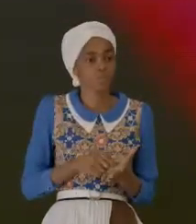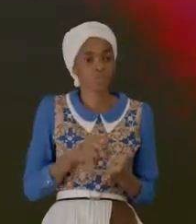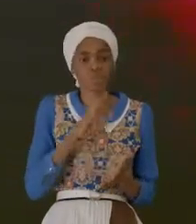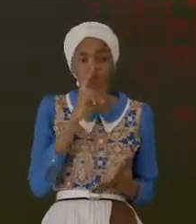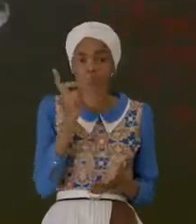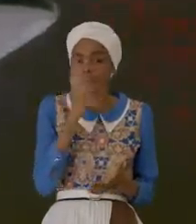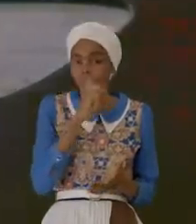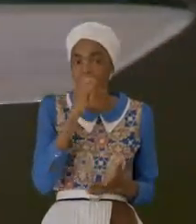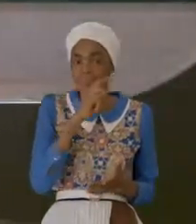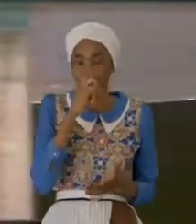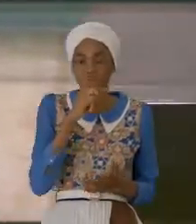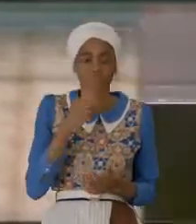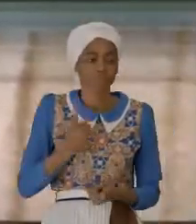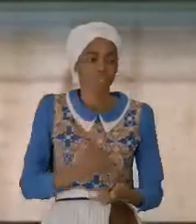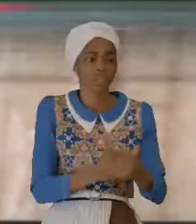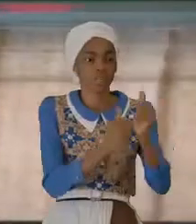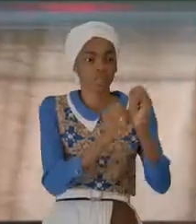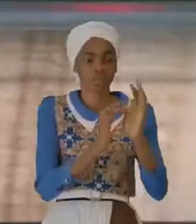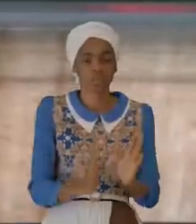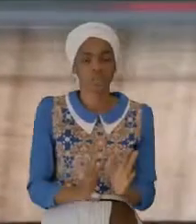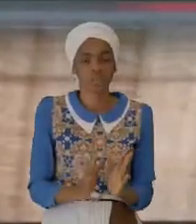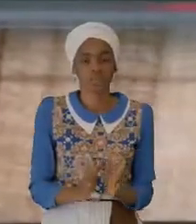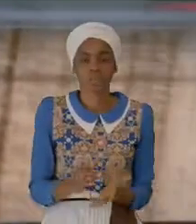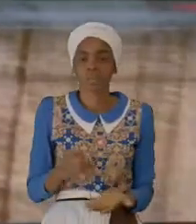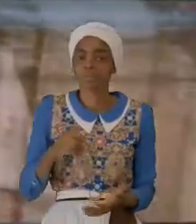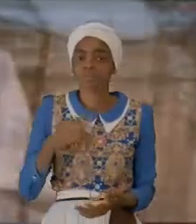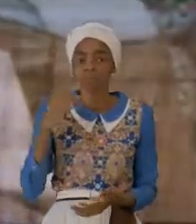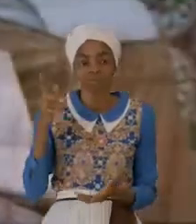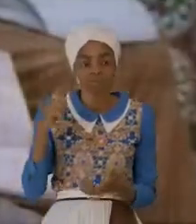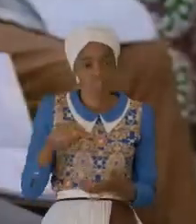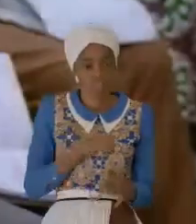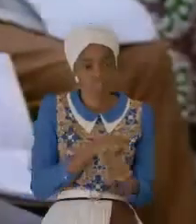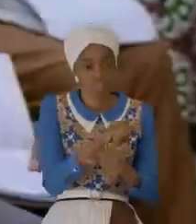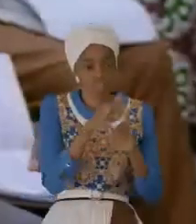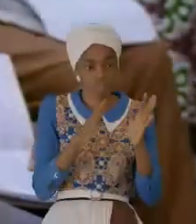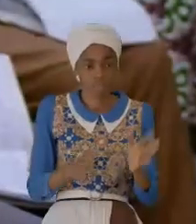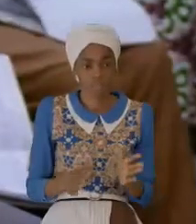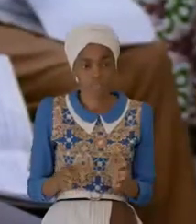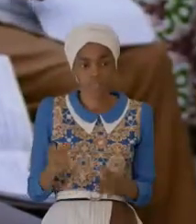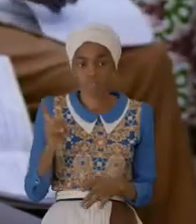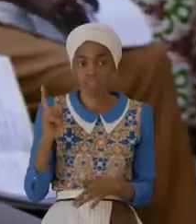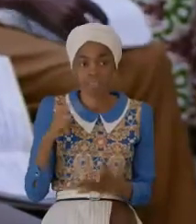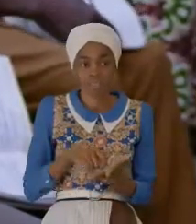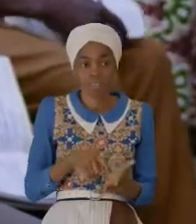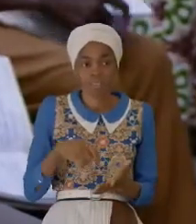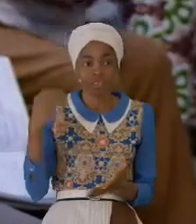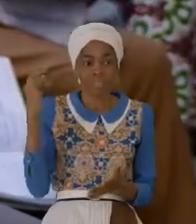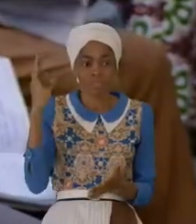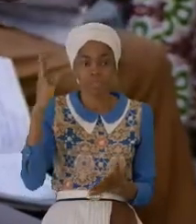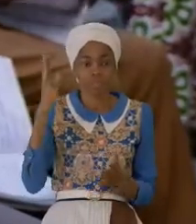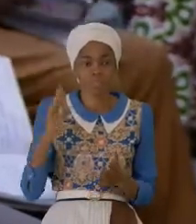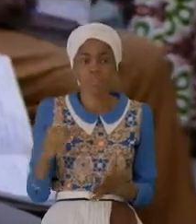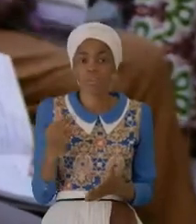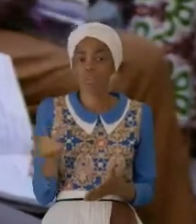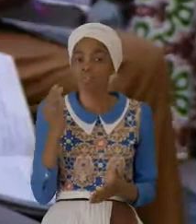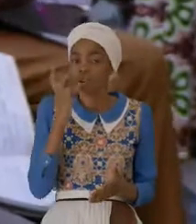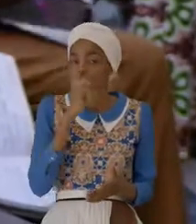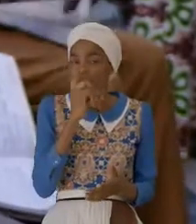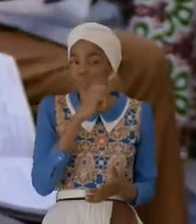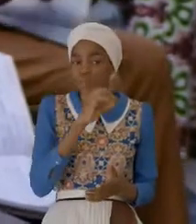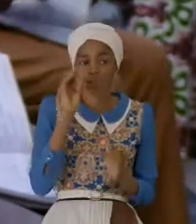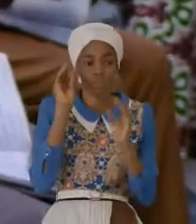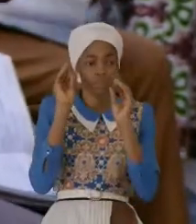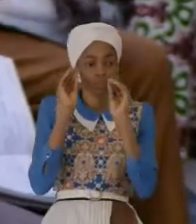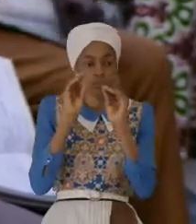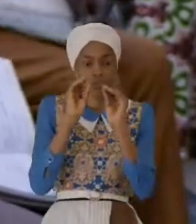false Apostles those deceivers those preachers or false doctrina those